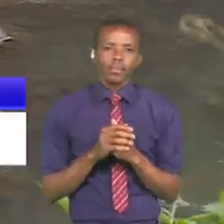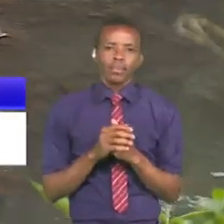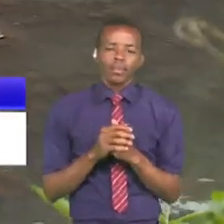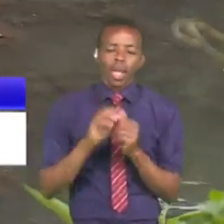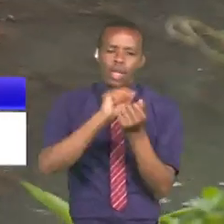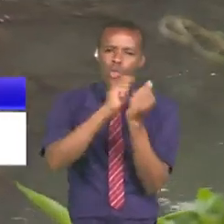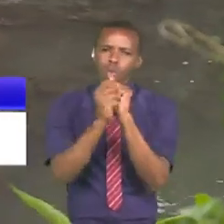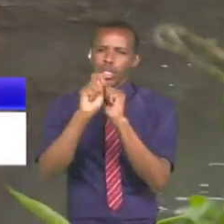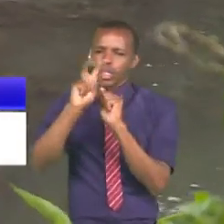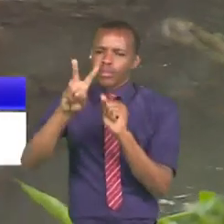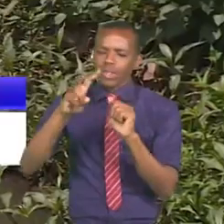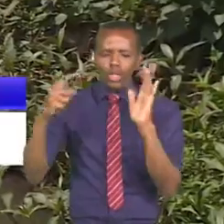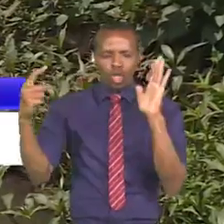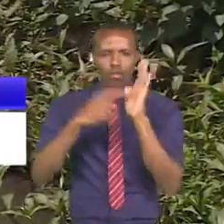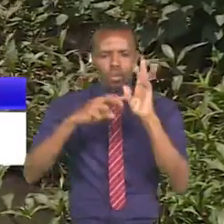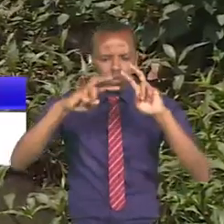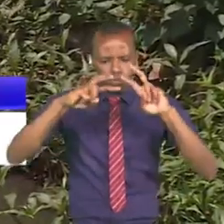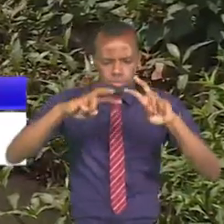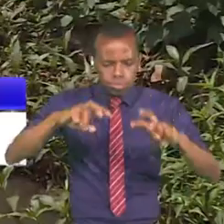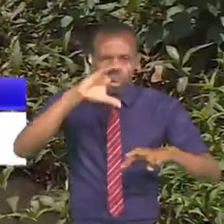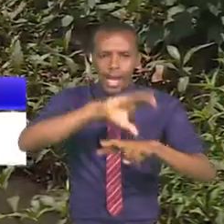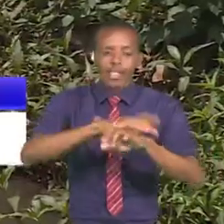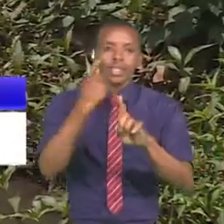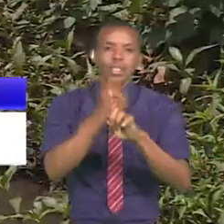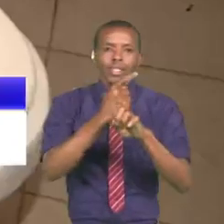Switch TV did a spot check, and we found several